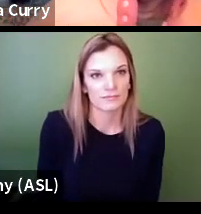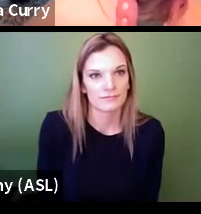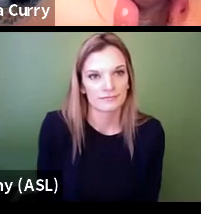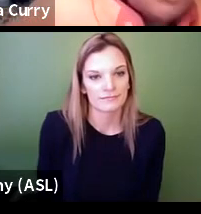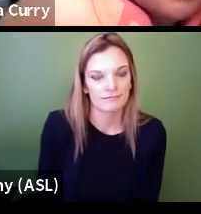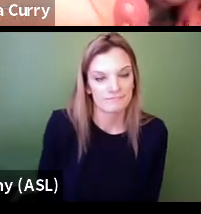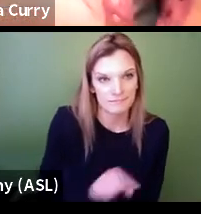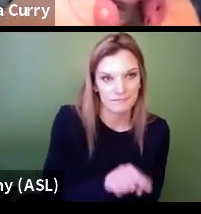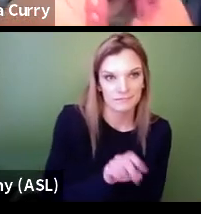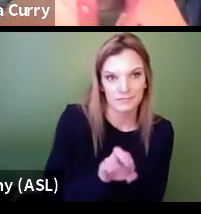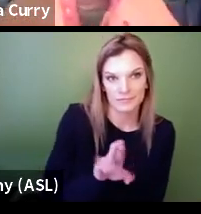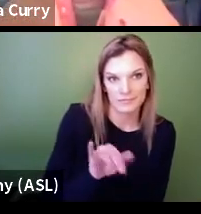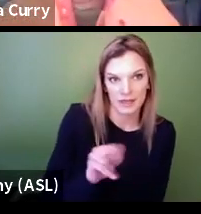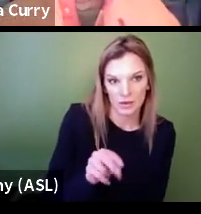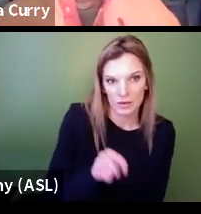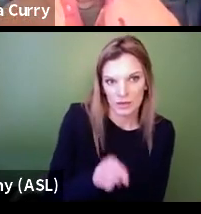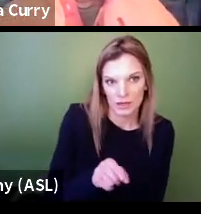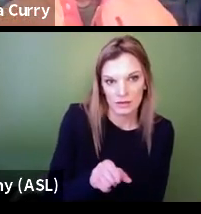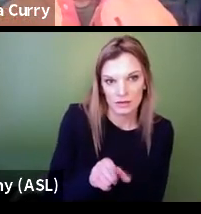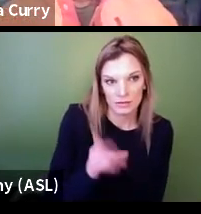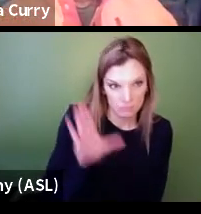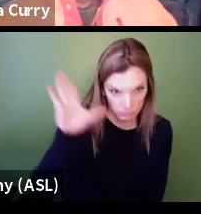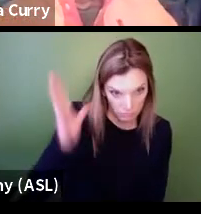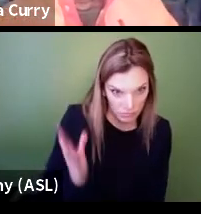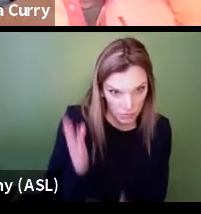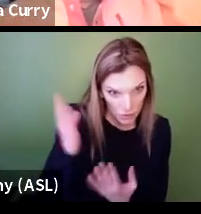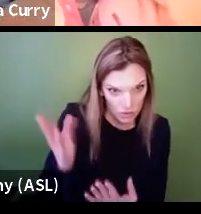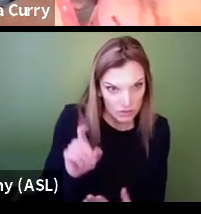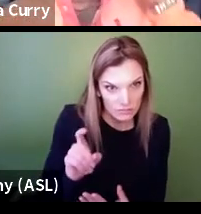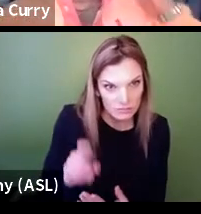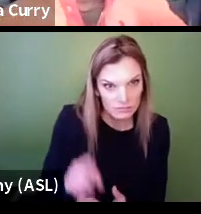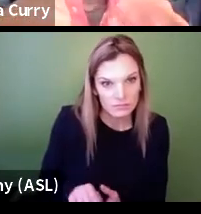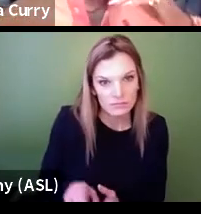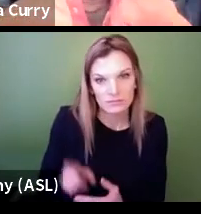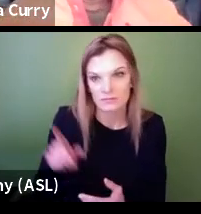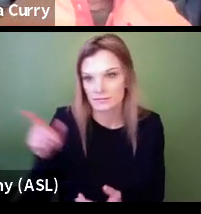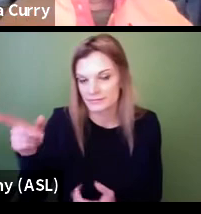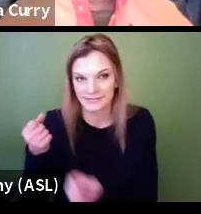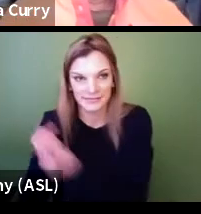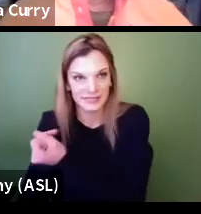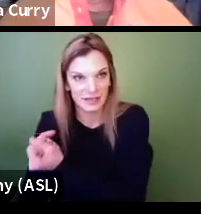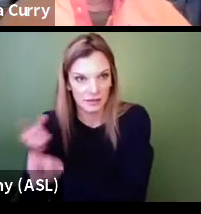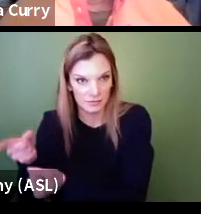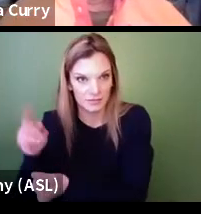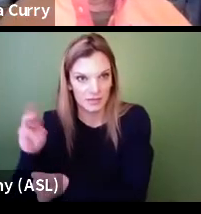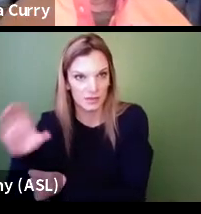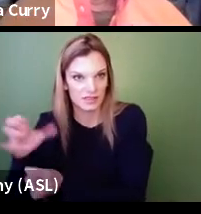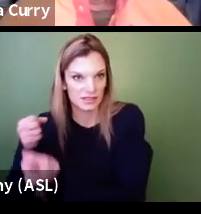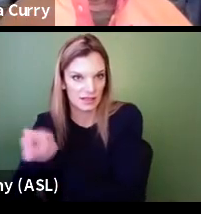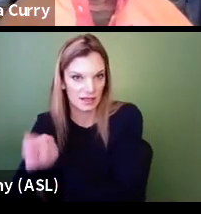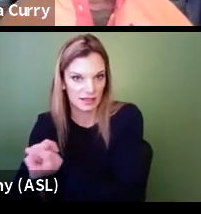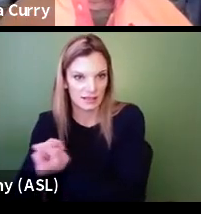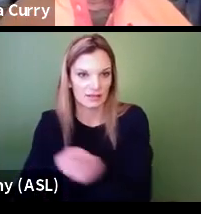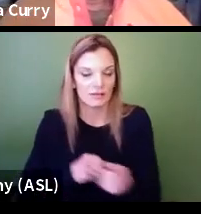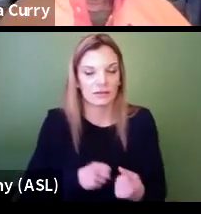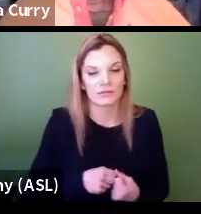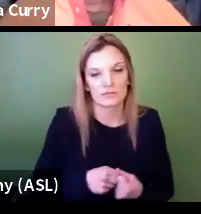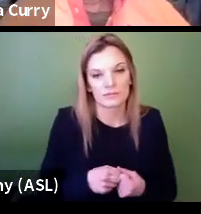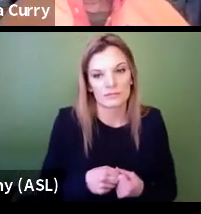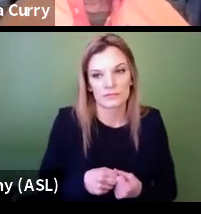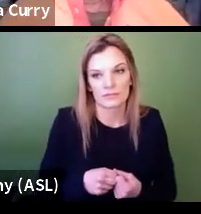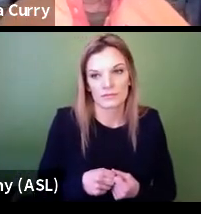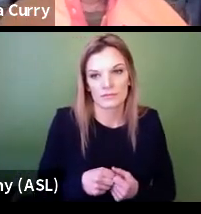Aaron. You're making that motion? Second, please. Yes. MC is seconded.